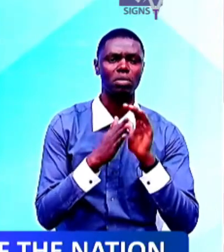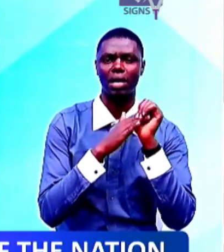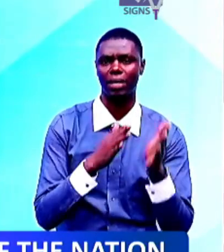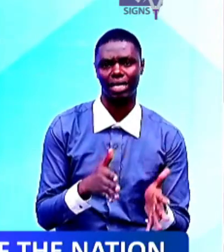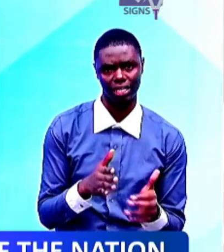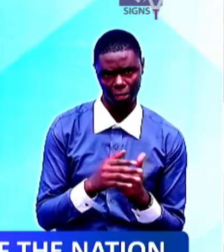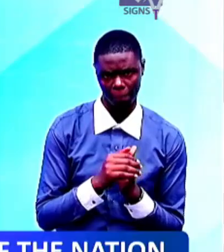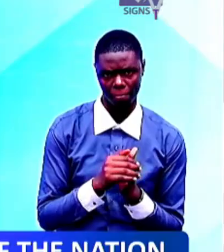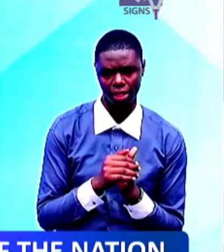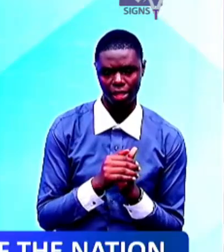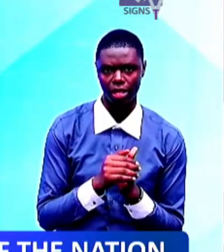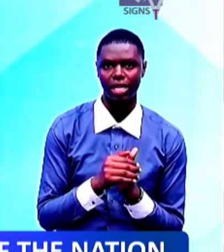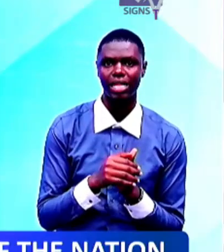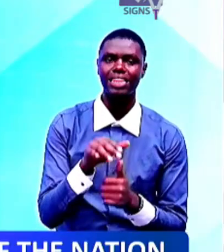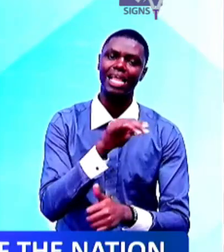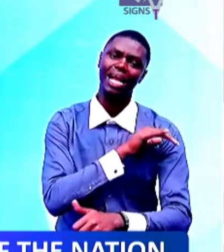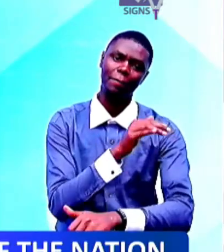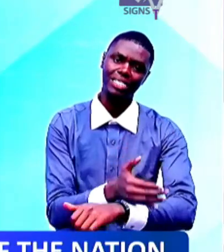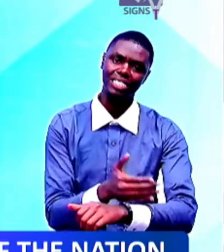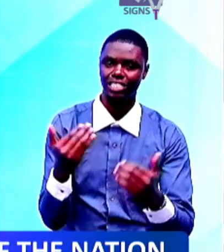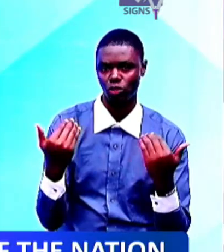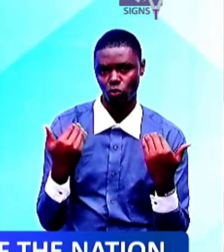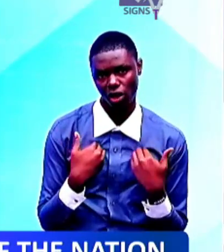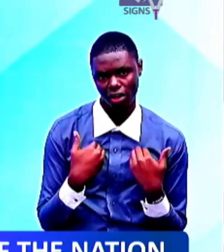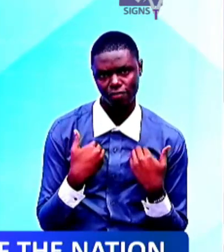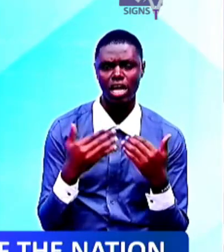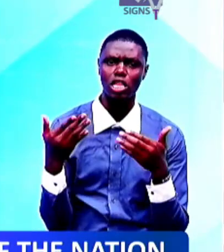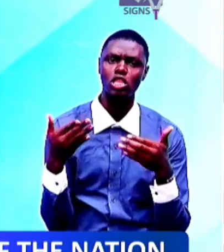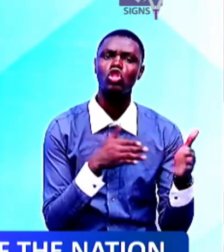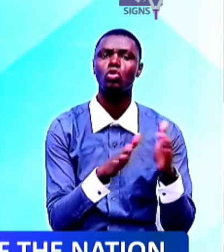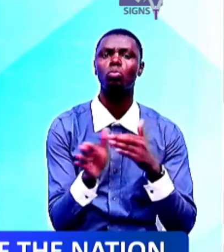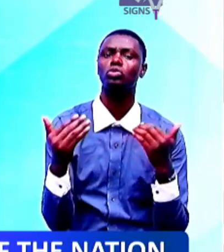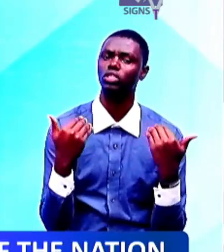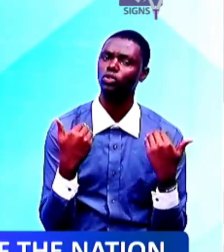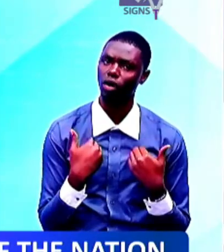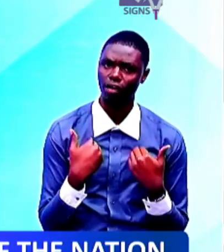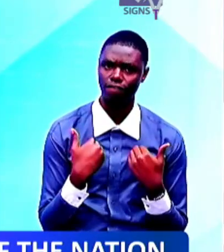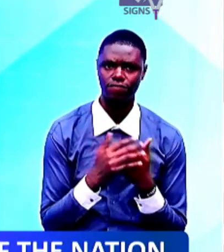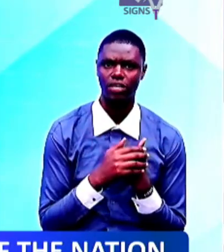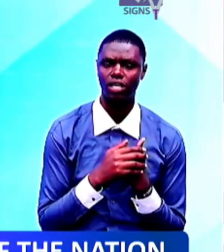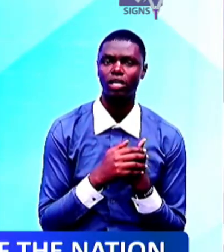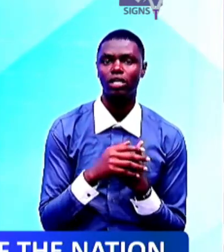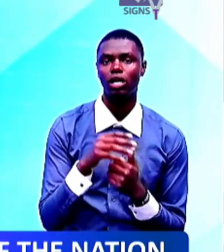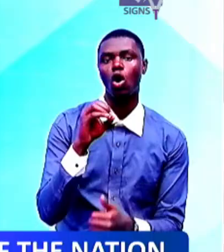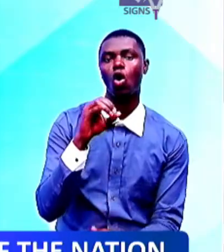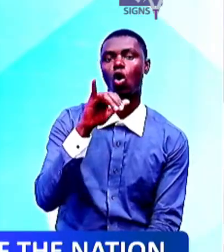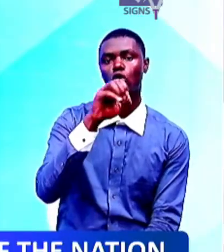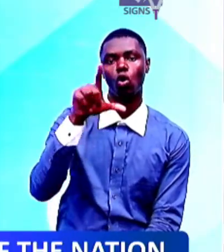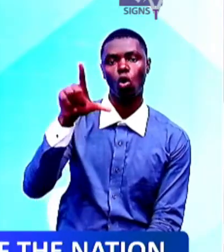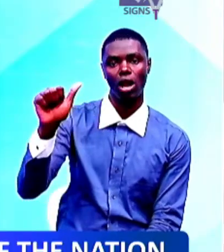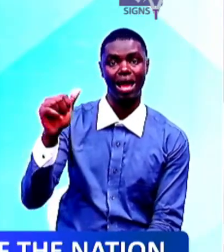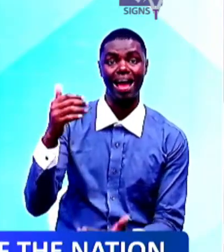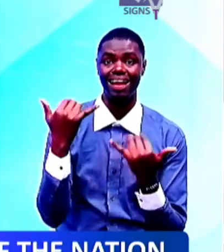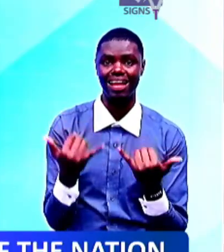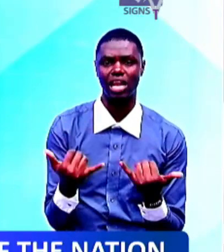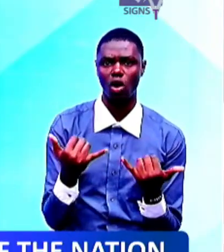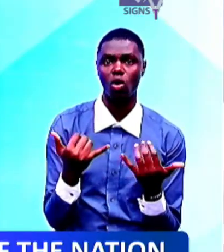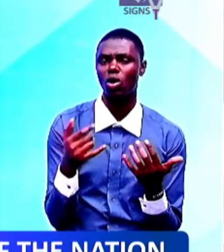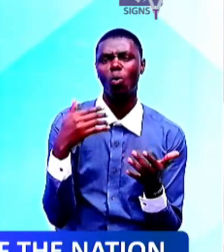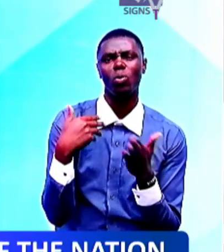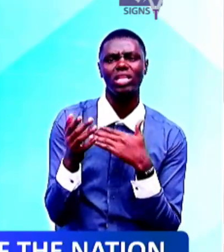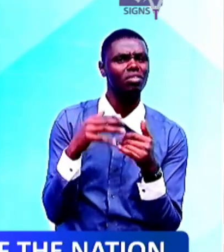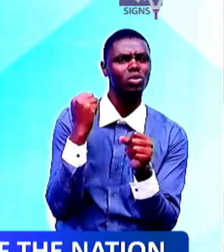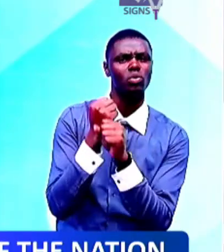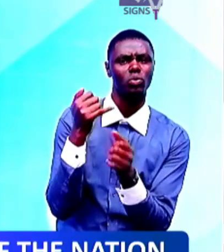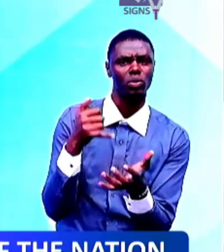right, the capacity that you have, the opportunities that you have. Oyola, right now, however you're doing